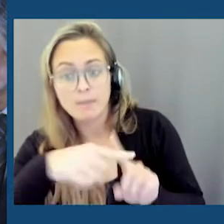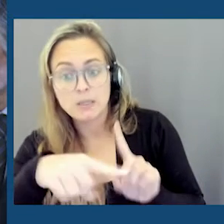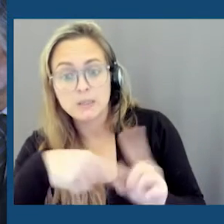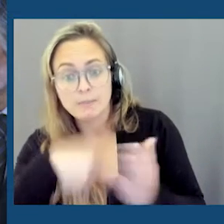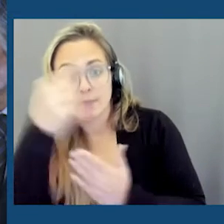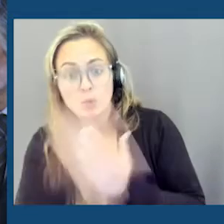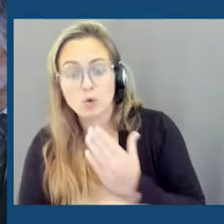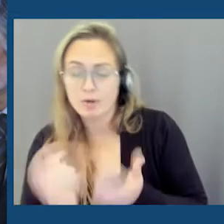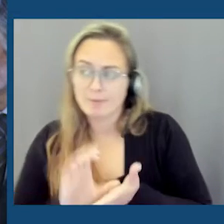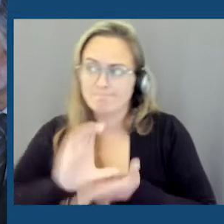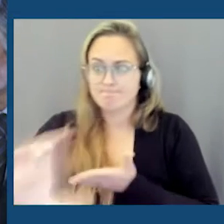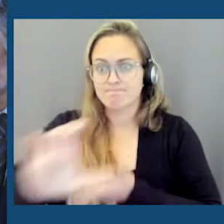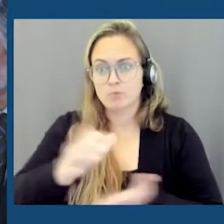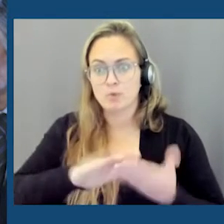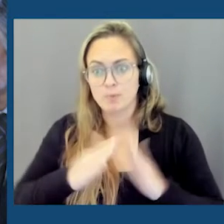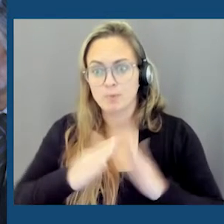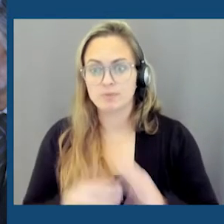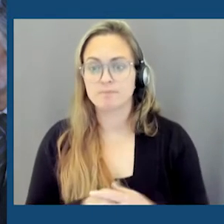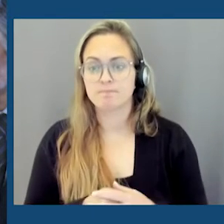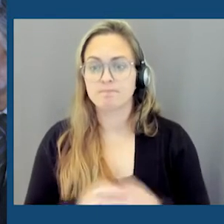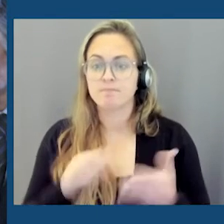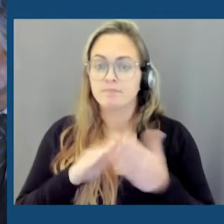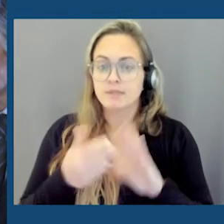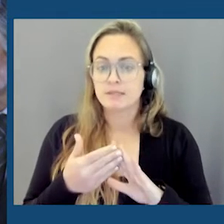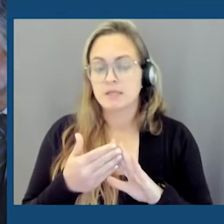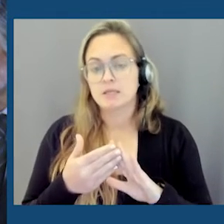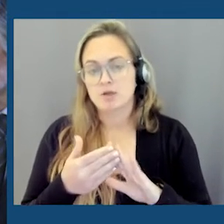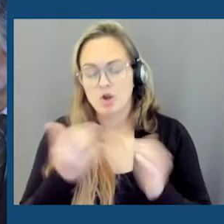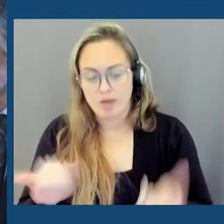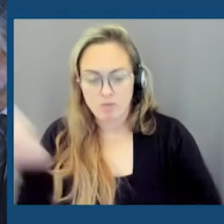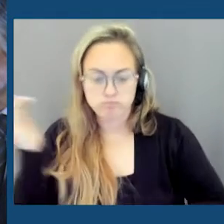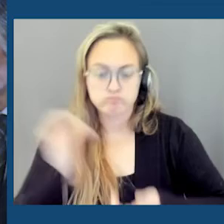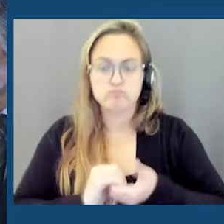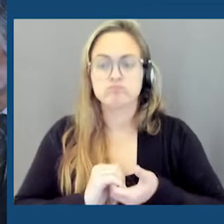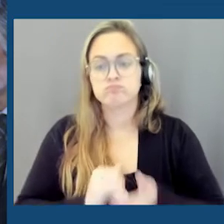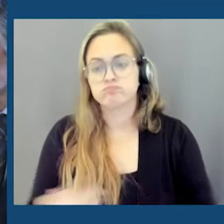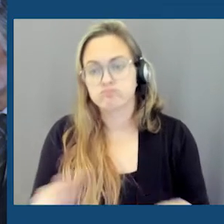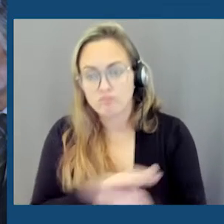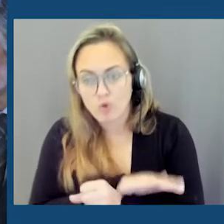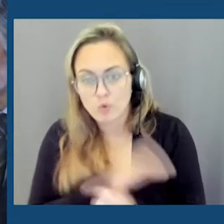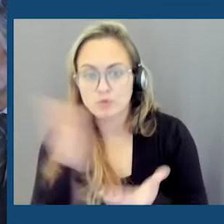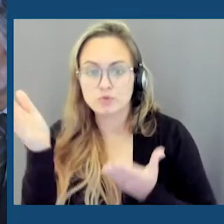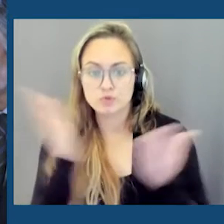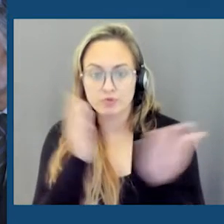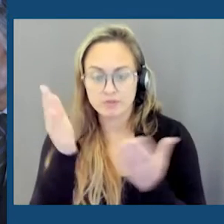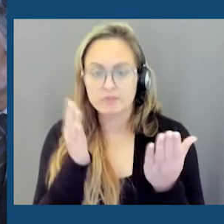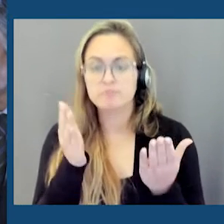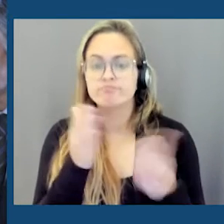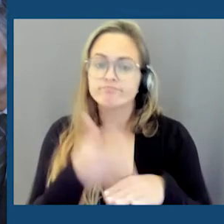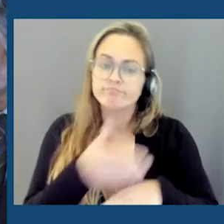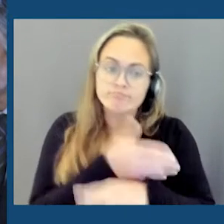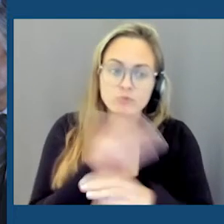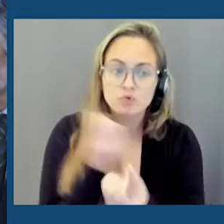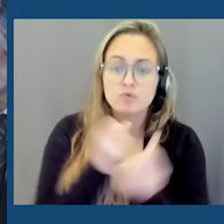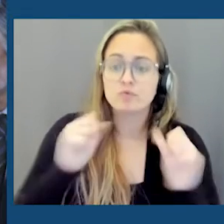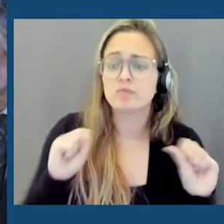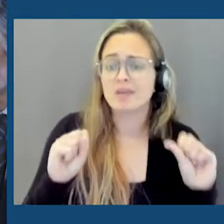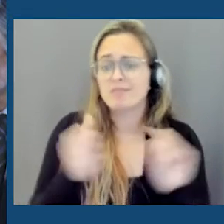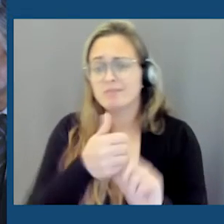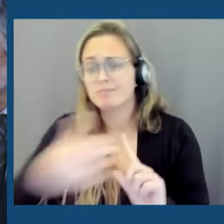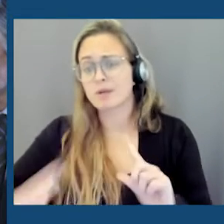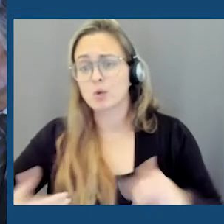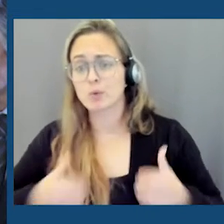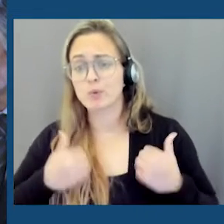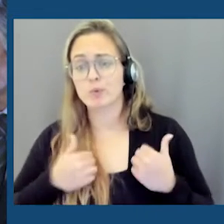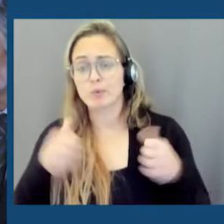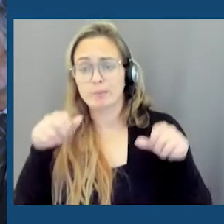empower communities. The city and community are now coordinating on comprehensive services that improve safety, expand youth opportunity, and